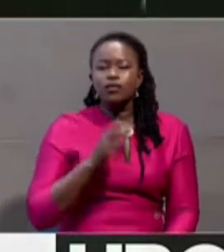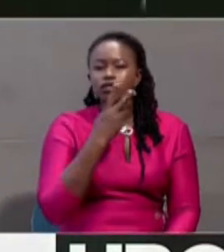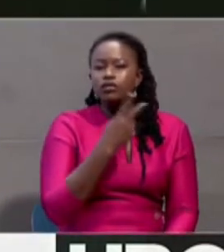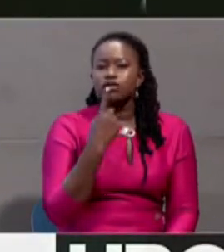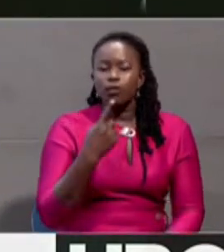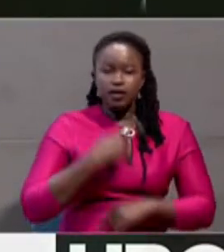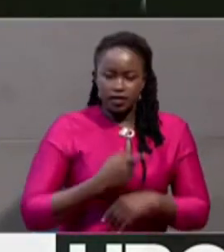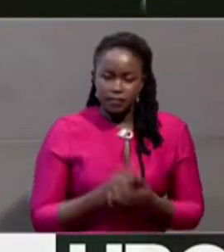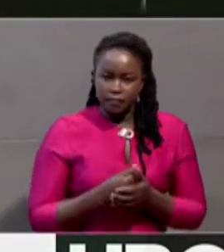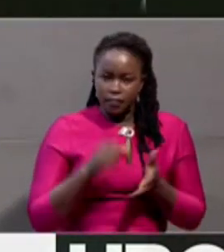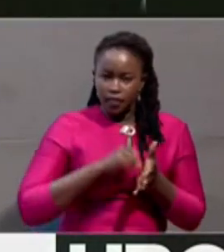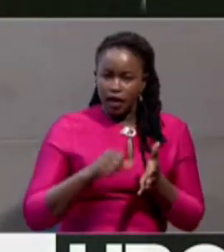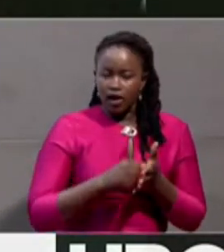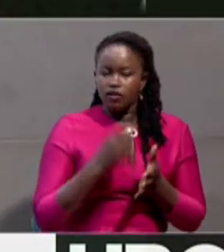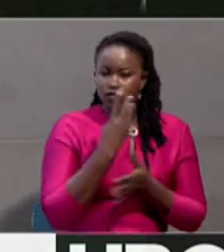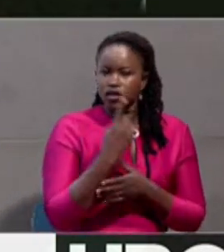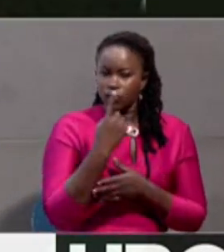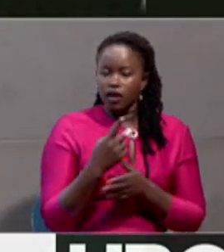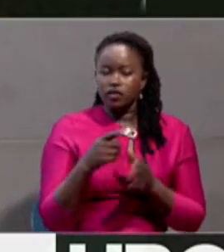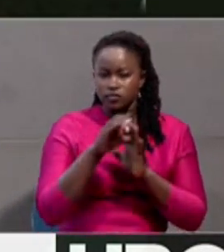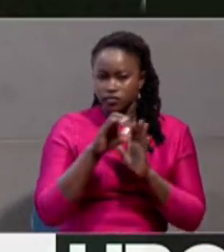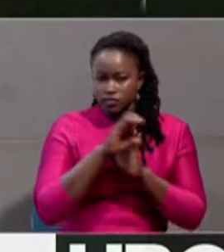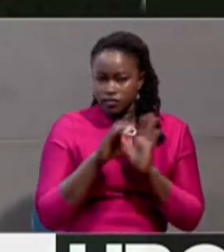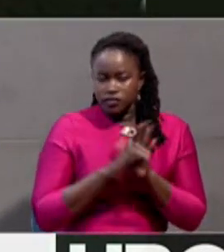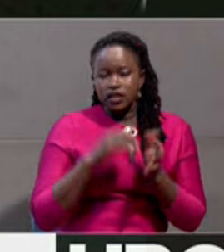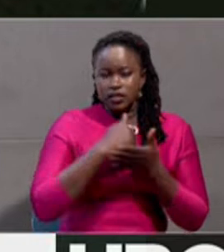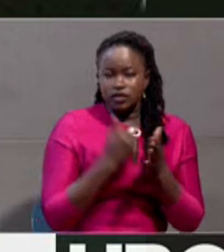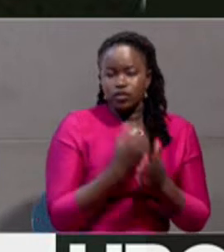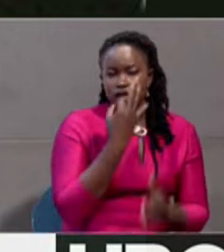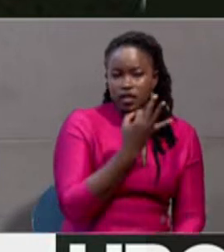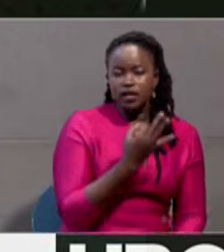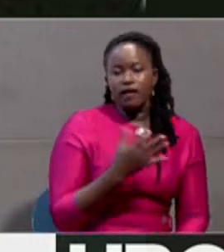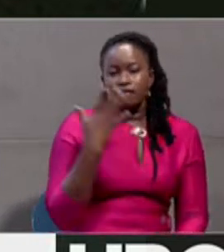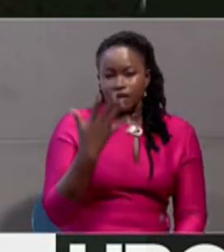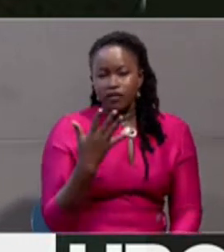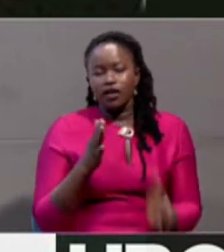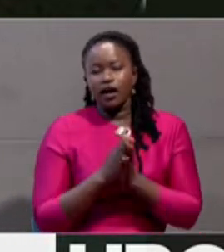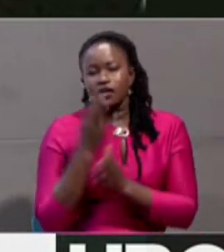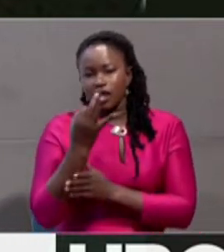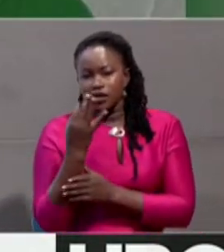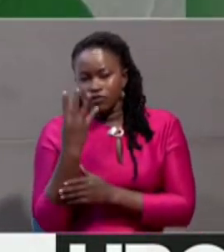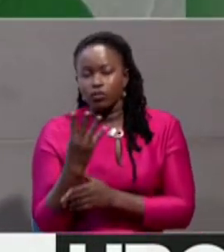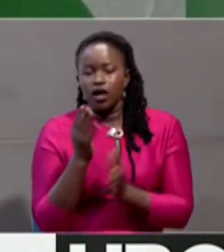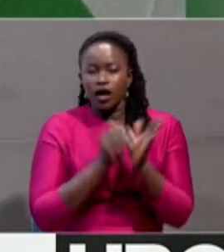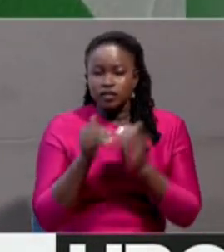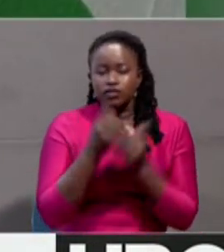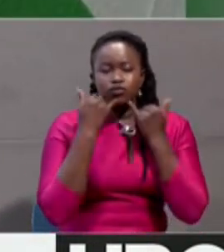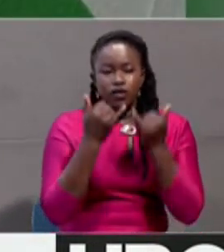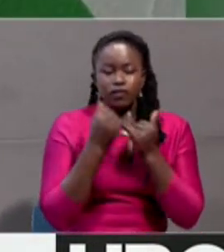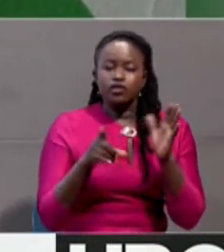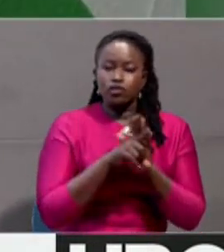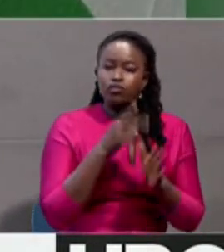days. Article 41 of the Constitution, Sections 3, 5 and 34 of the Access to Information Act